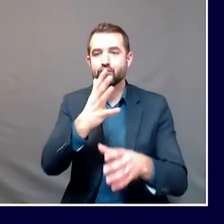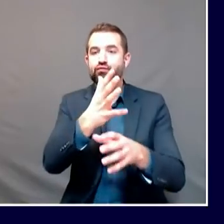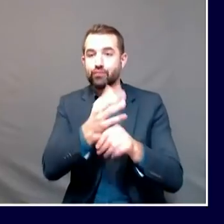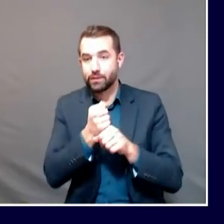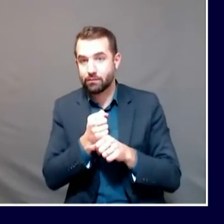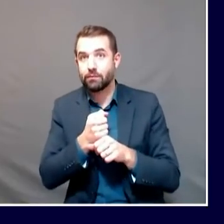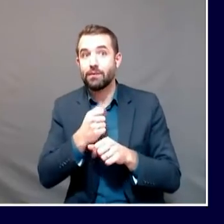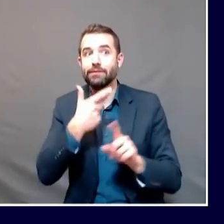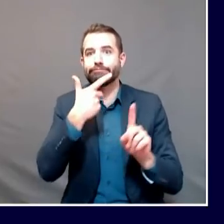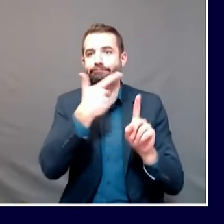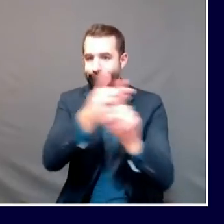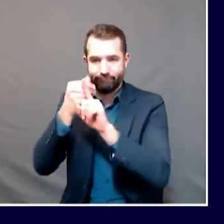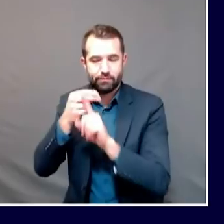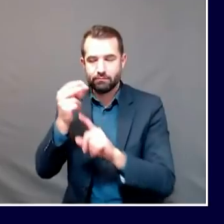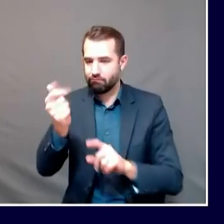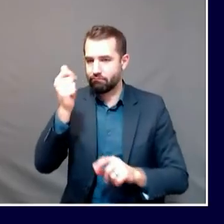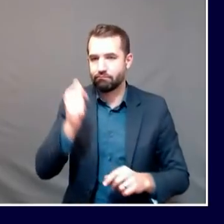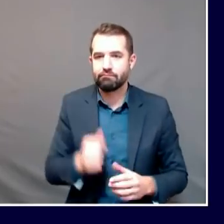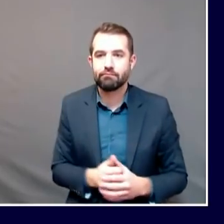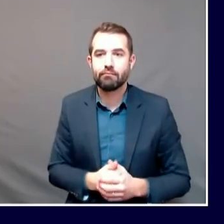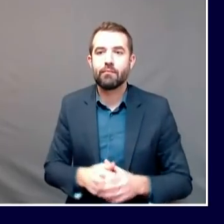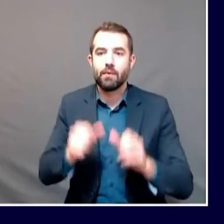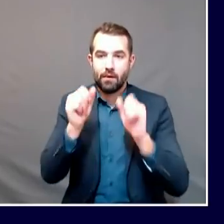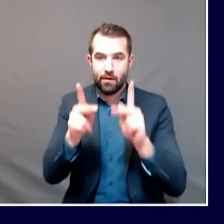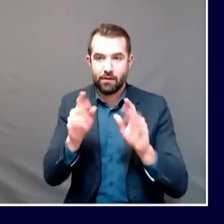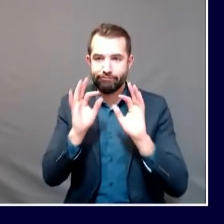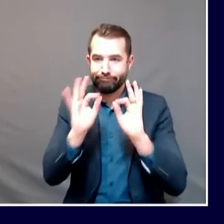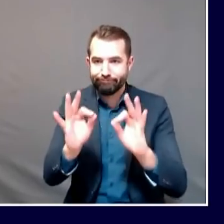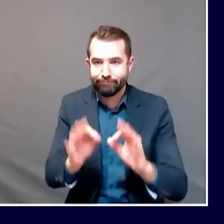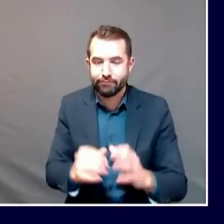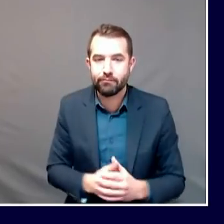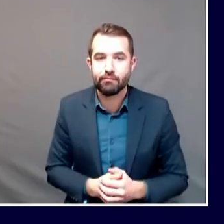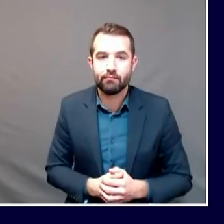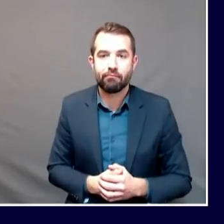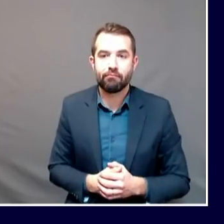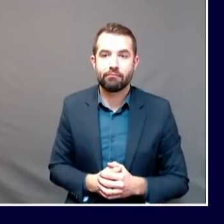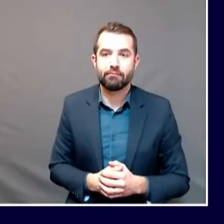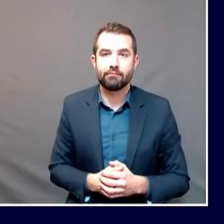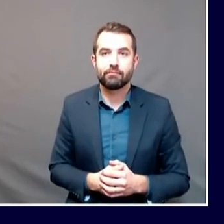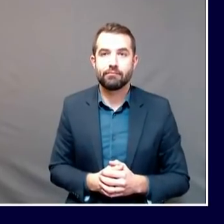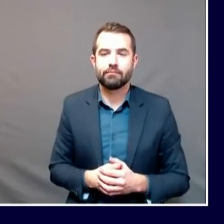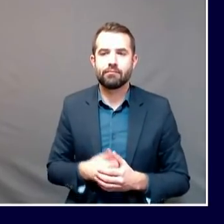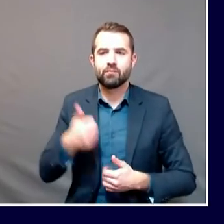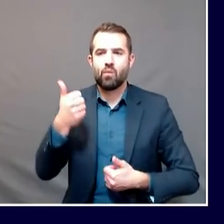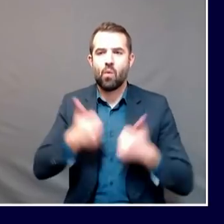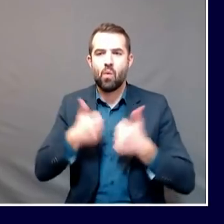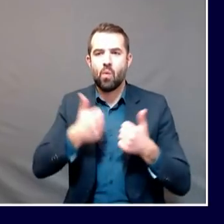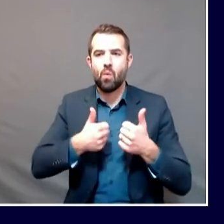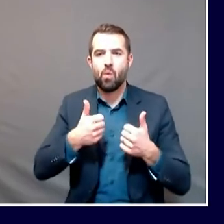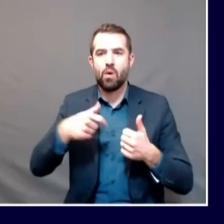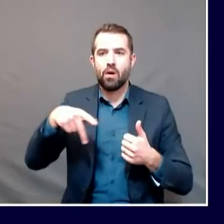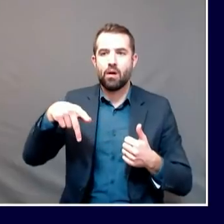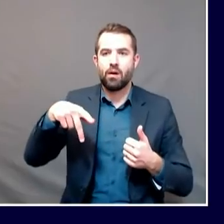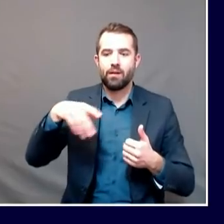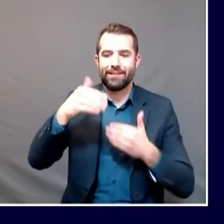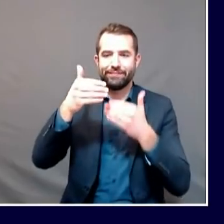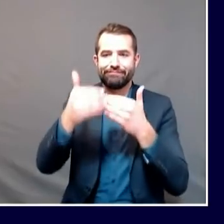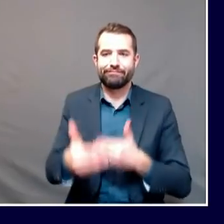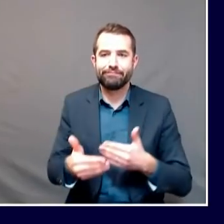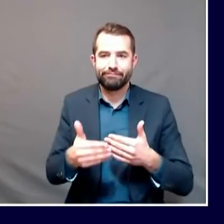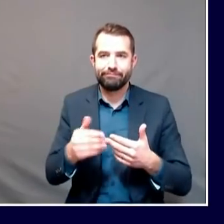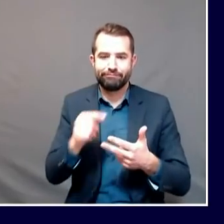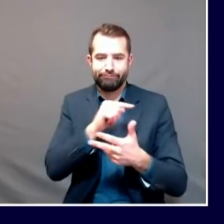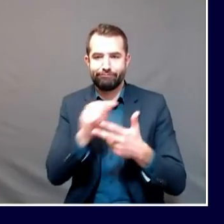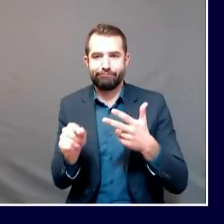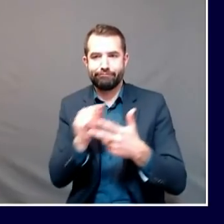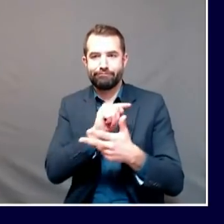Okay, terrific. And in which phase are residents of, is there a